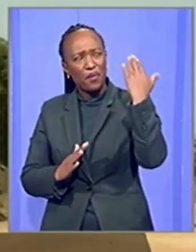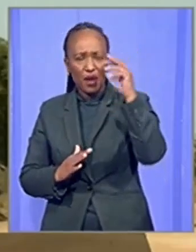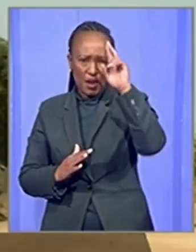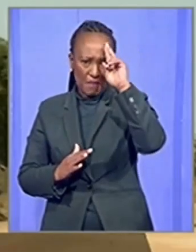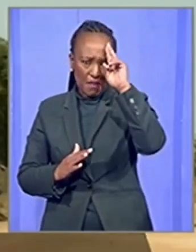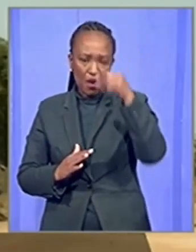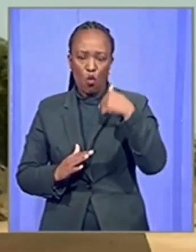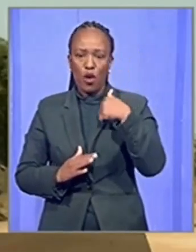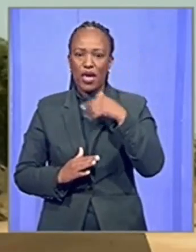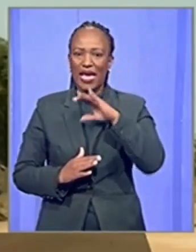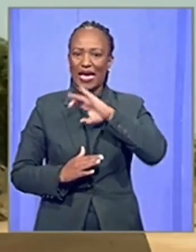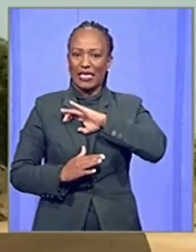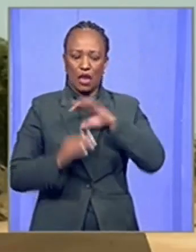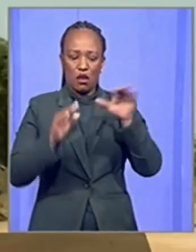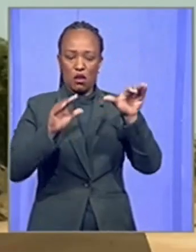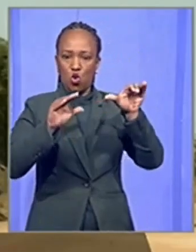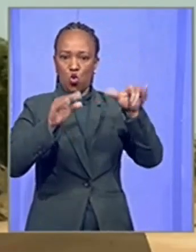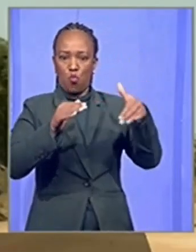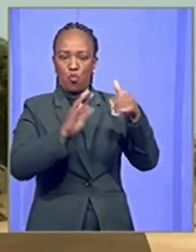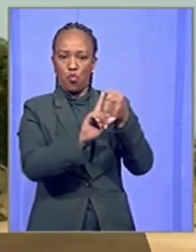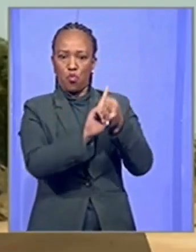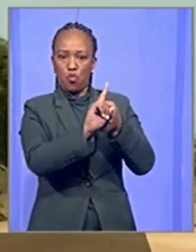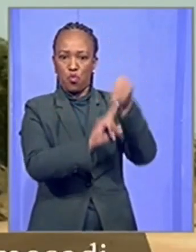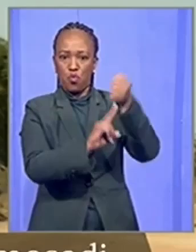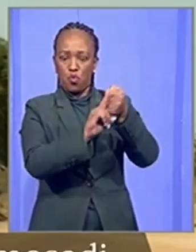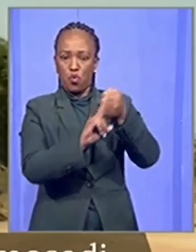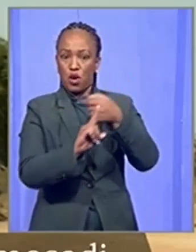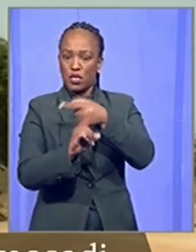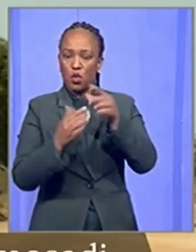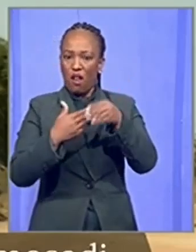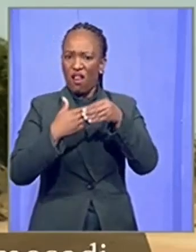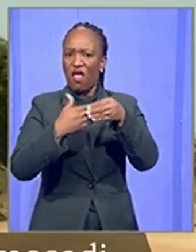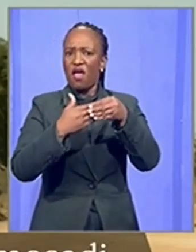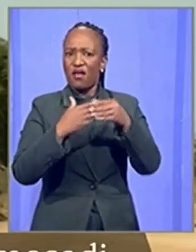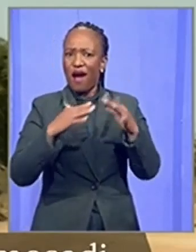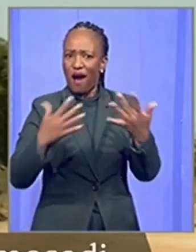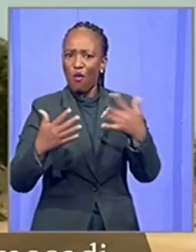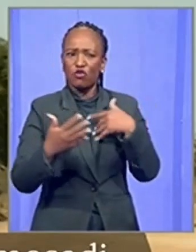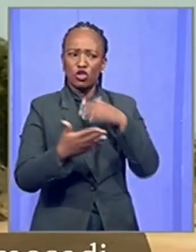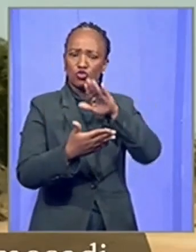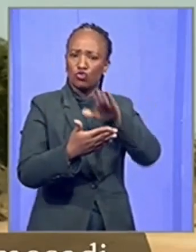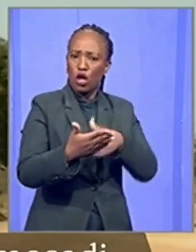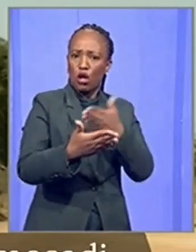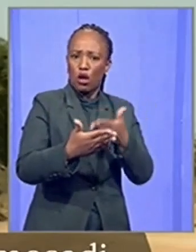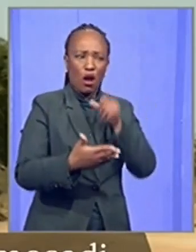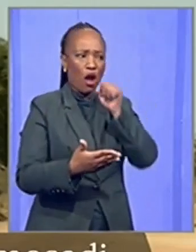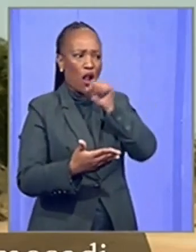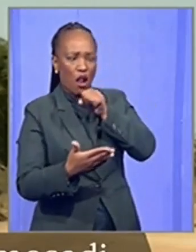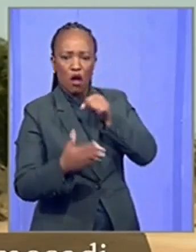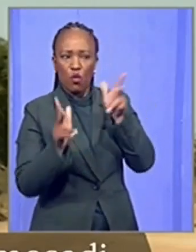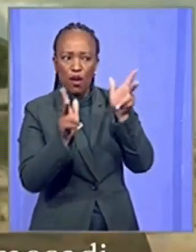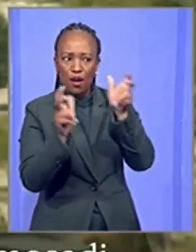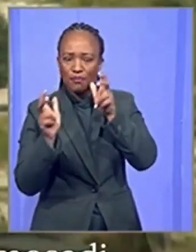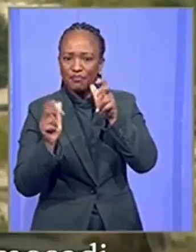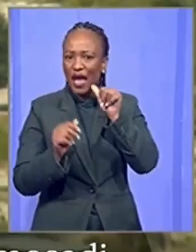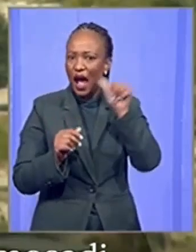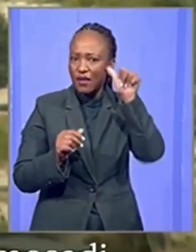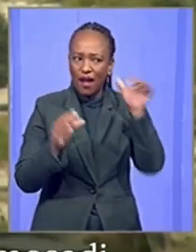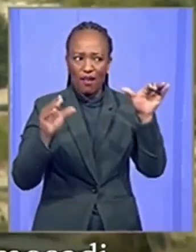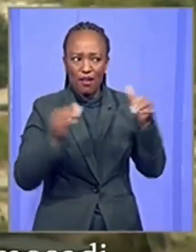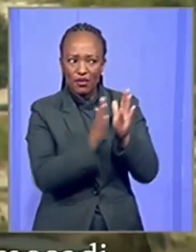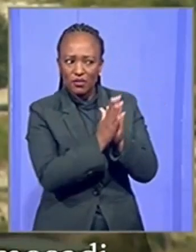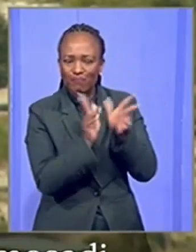Christians movements, she will be leading us with songs, and she will be able to listen to the elders in the church. Ramathuba